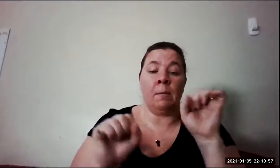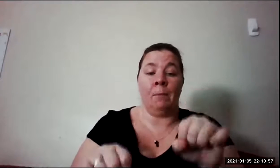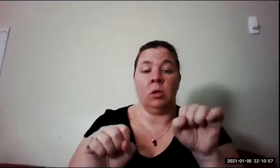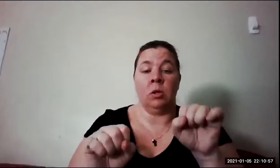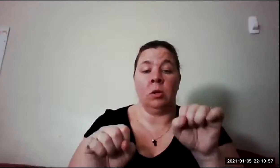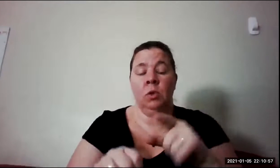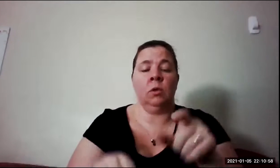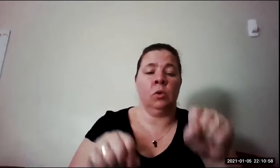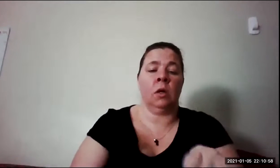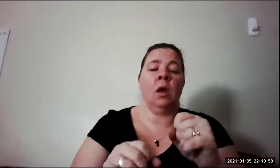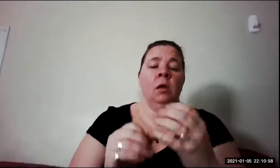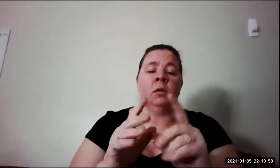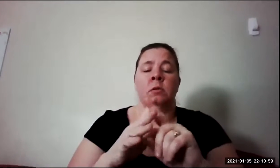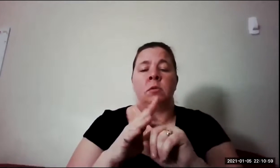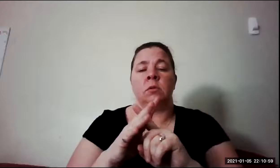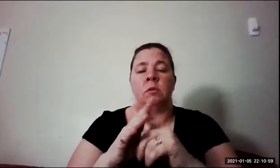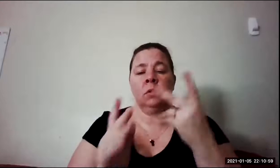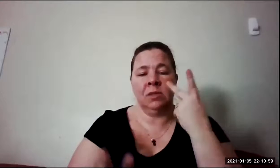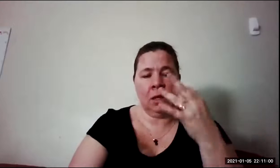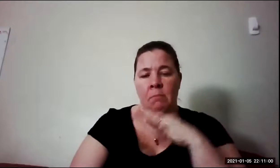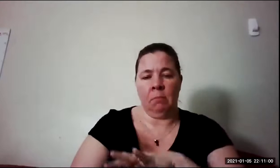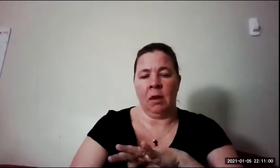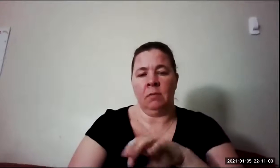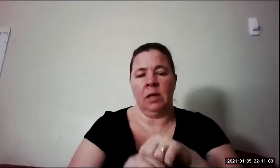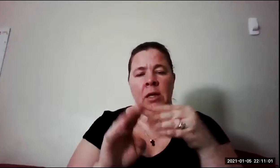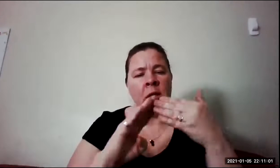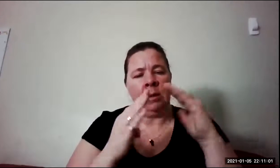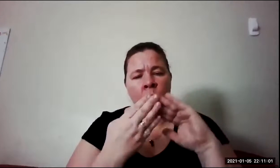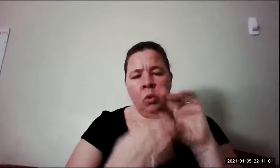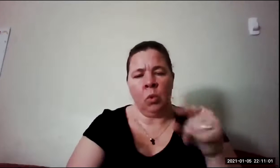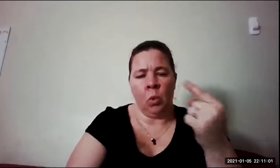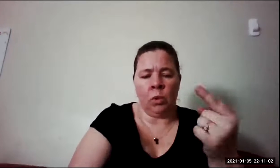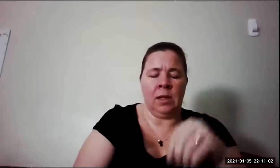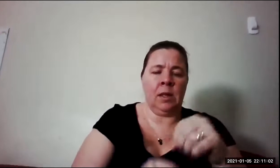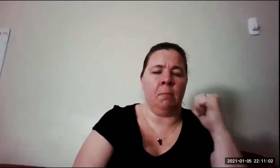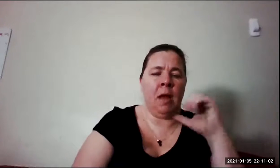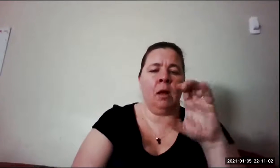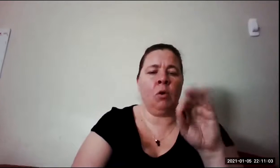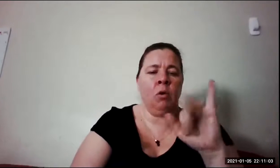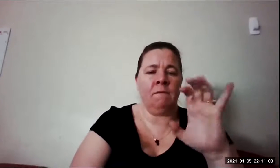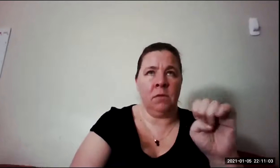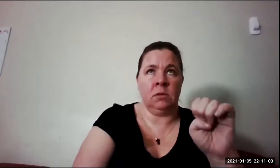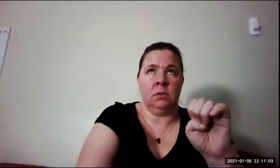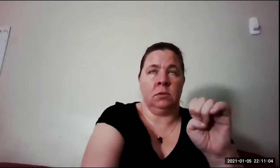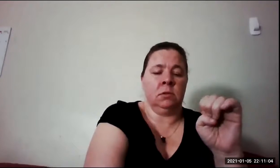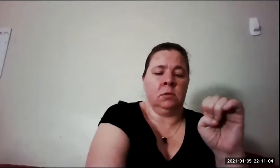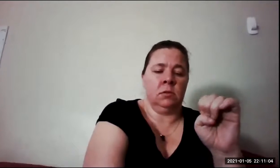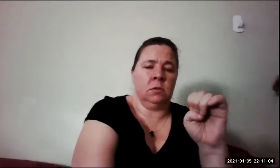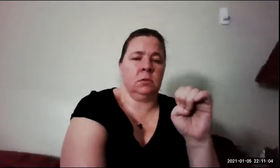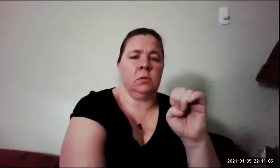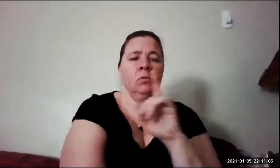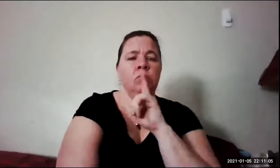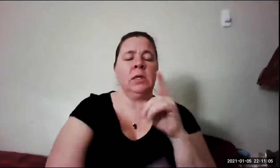also start benefiting just from being in the community, in the back office and what have you. It's really exciting. So